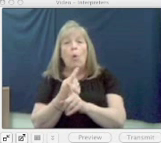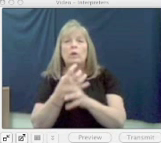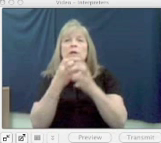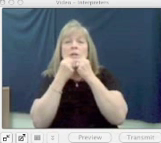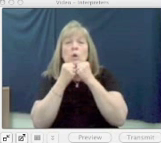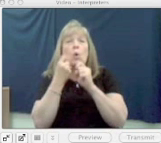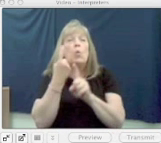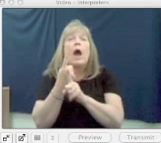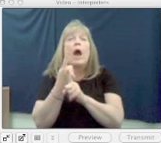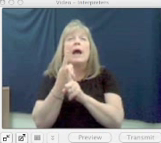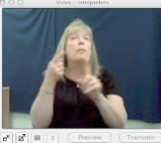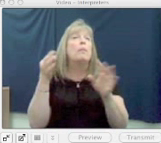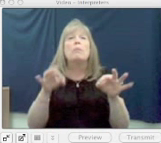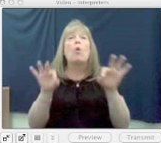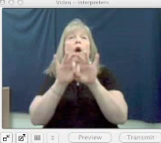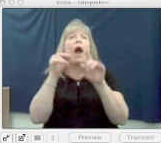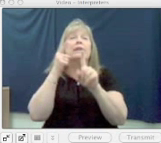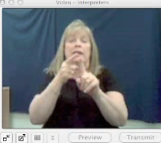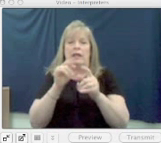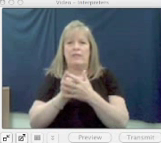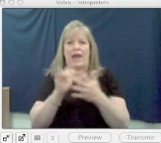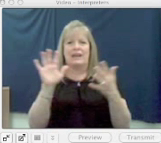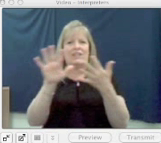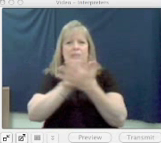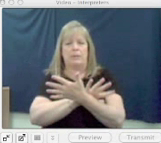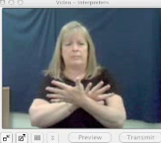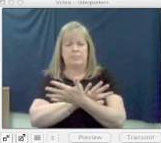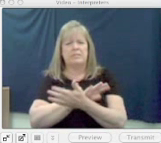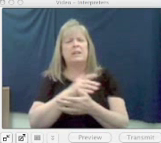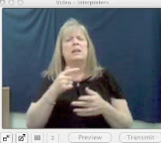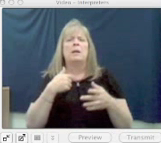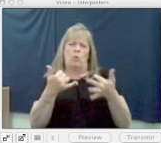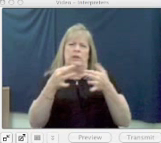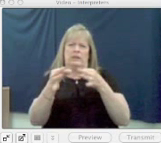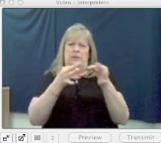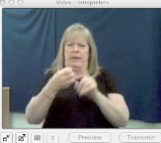invisibility. What do I mean by a practice profession?